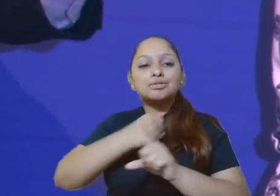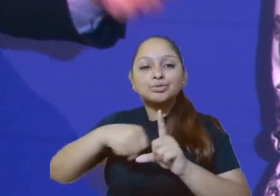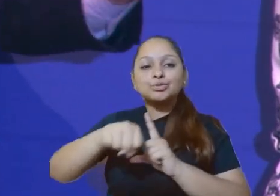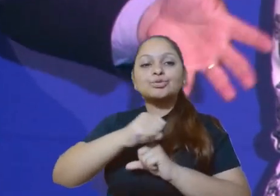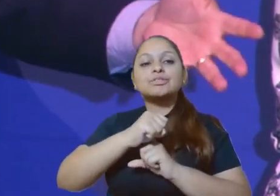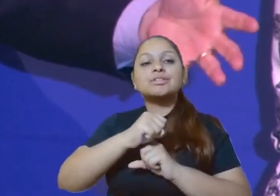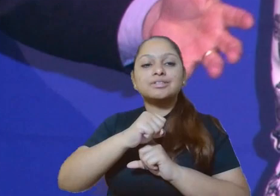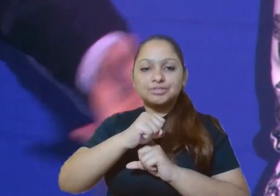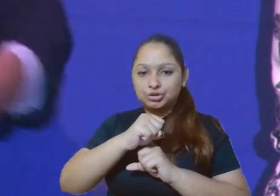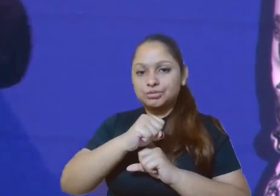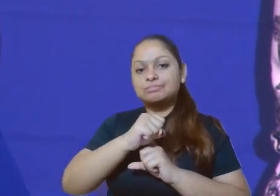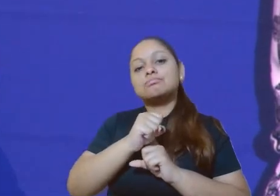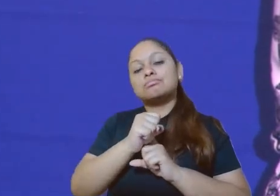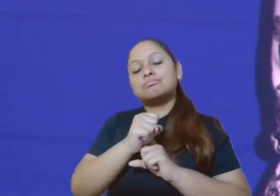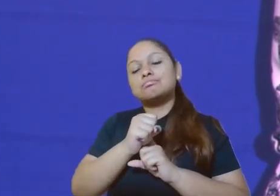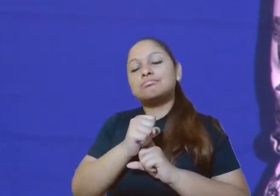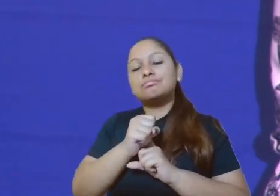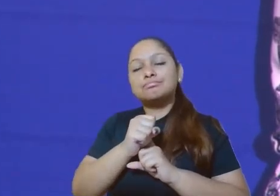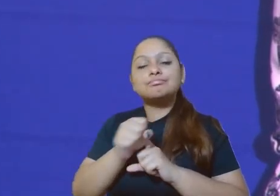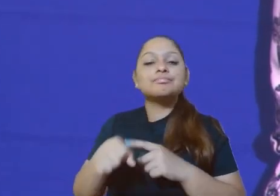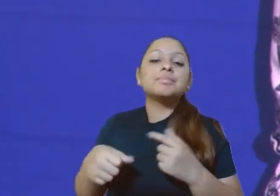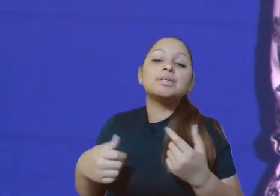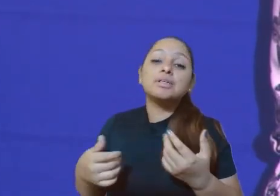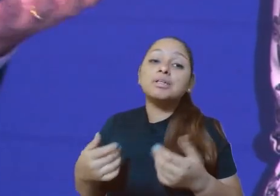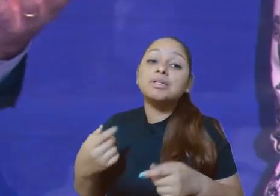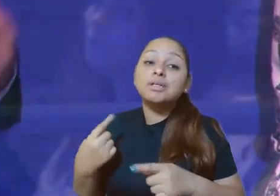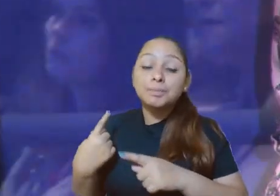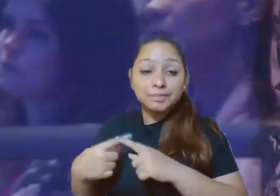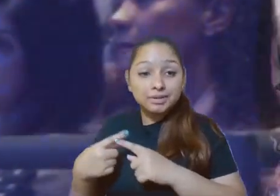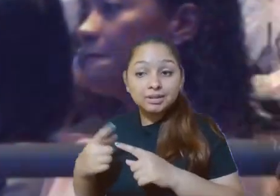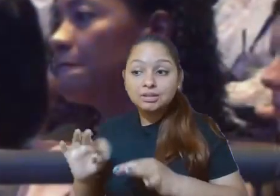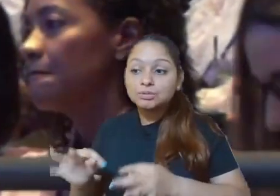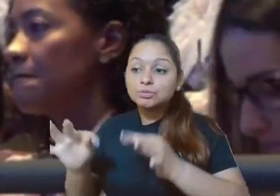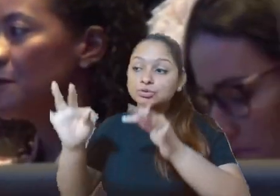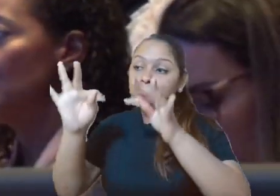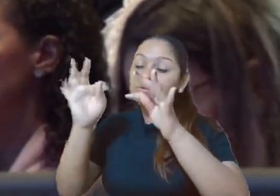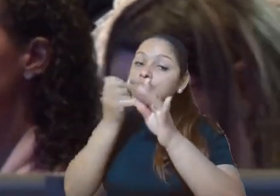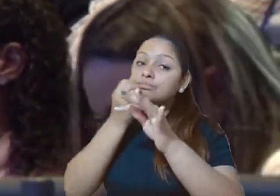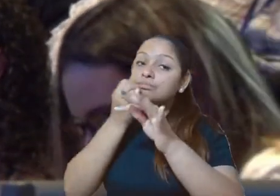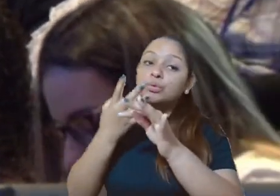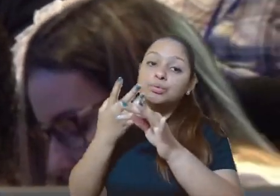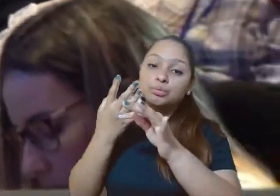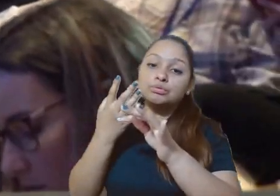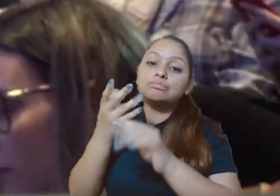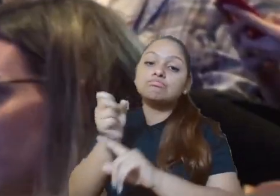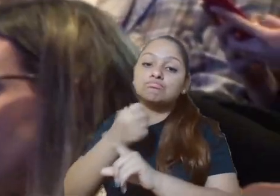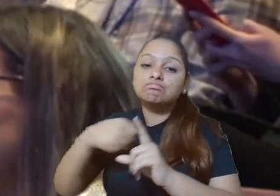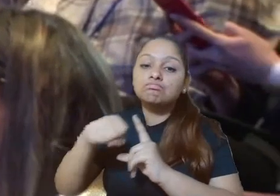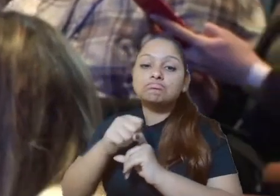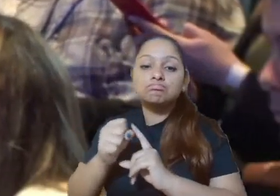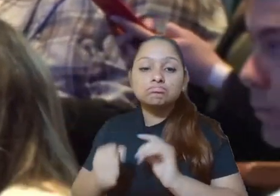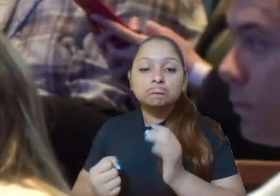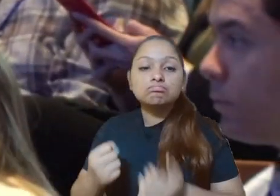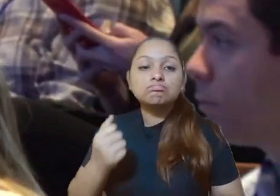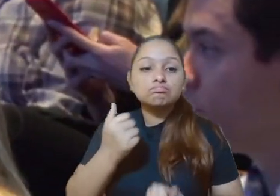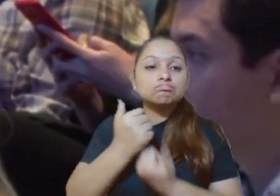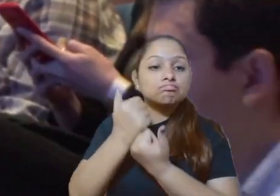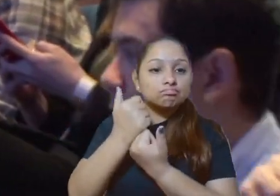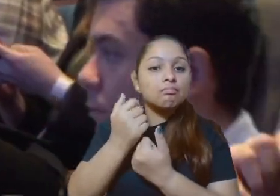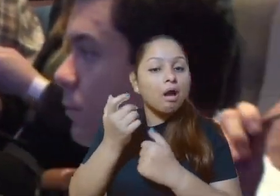prosperity. So this is the success of a technology when it creates prosperity to all the society. Can I add